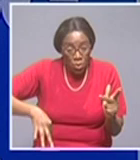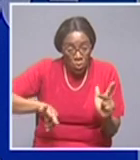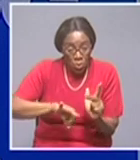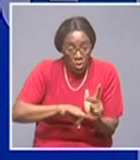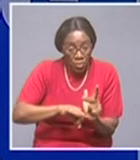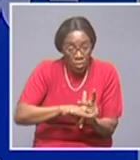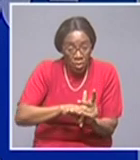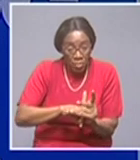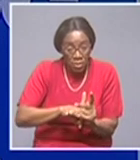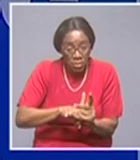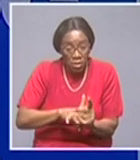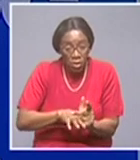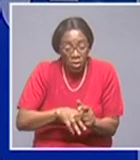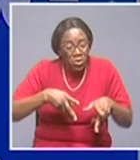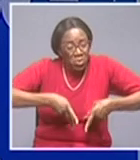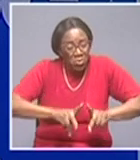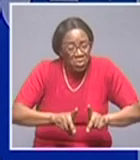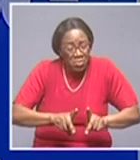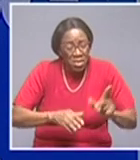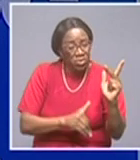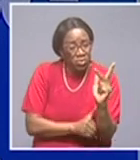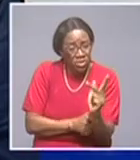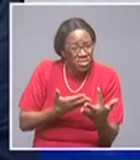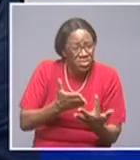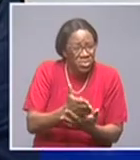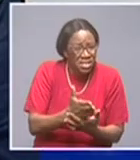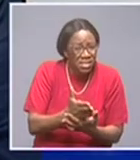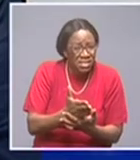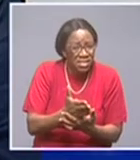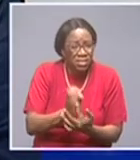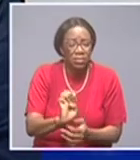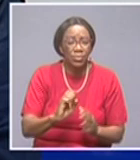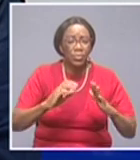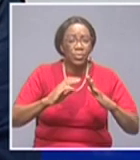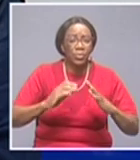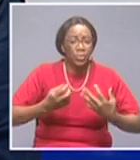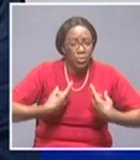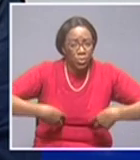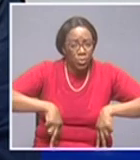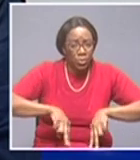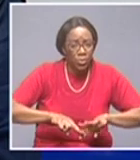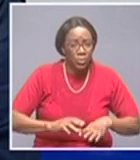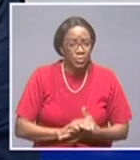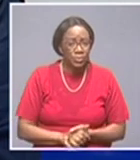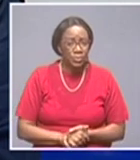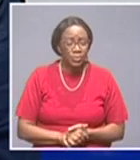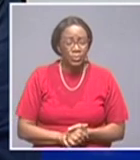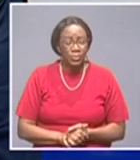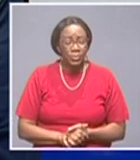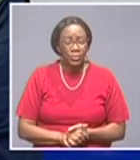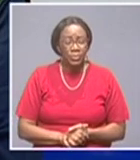Yeah, we had a discussion with the Namibia Agricultural Union and also the Farmers